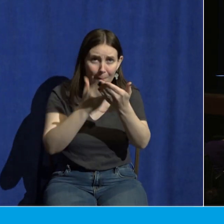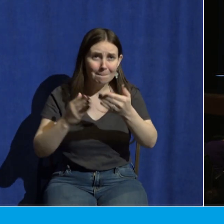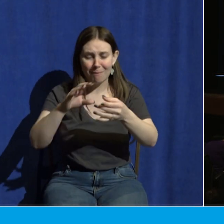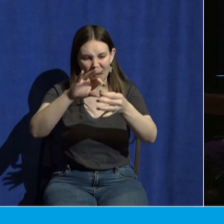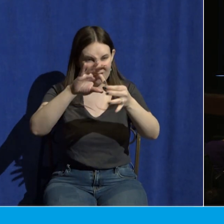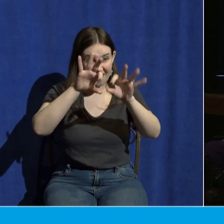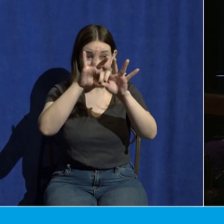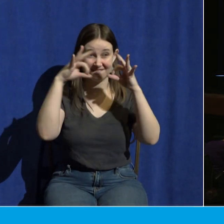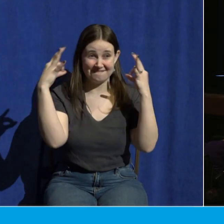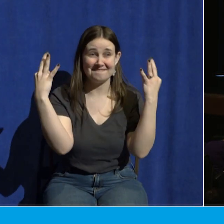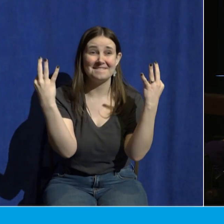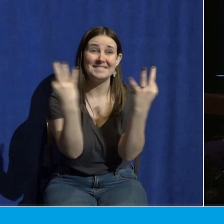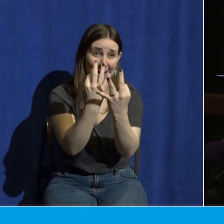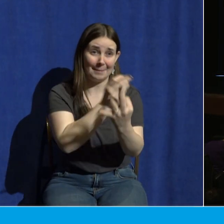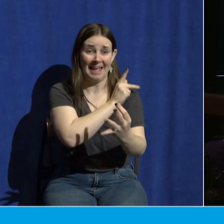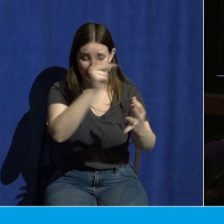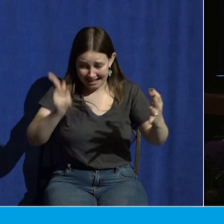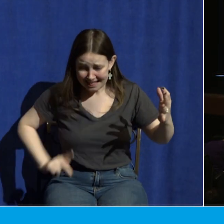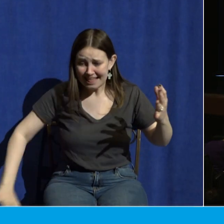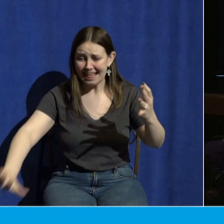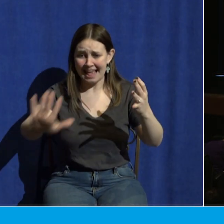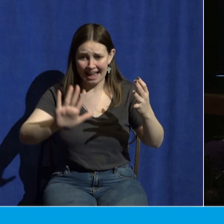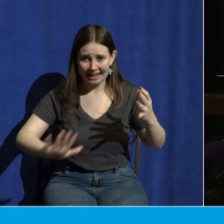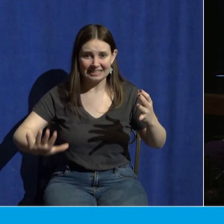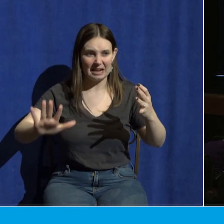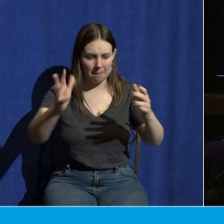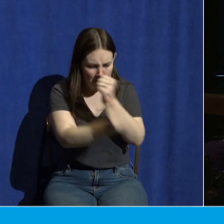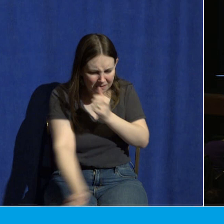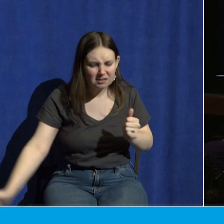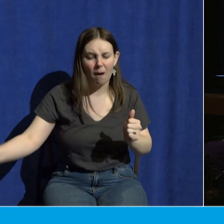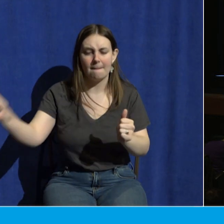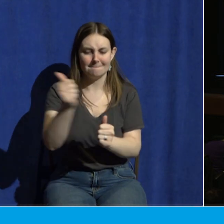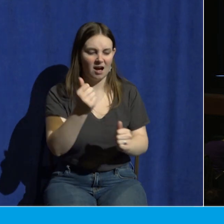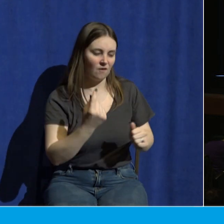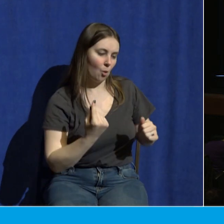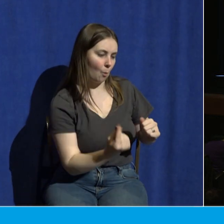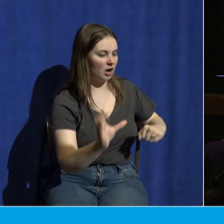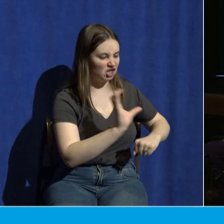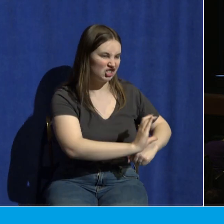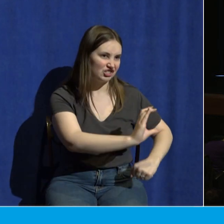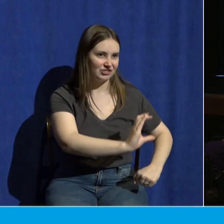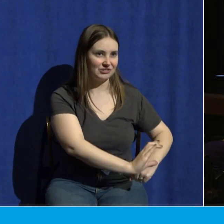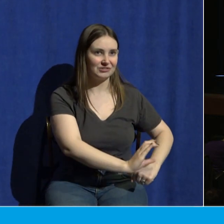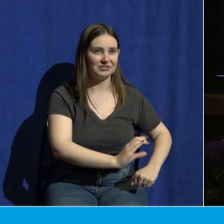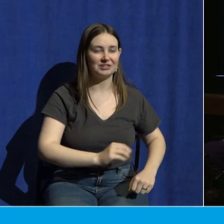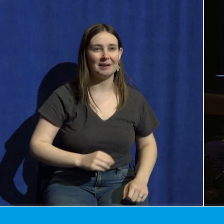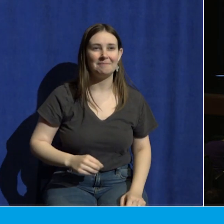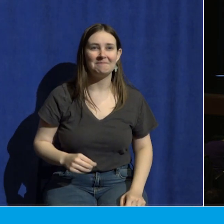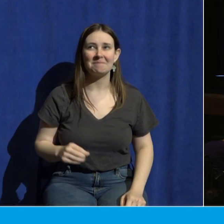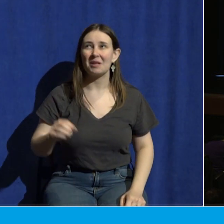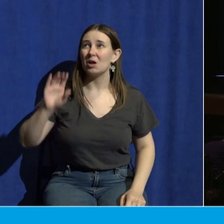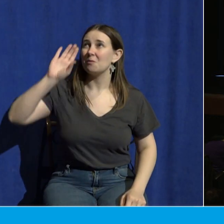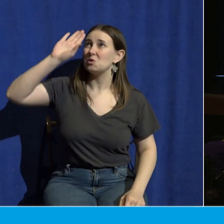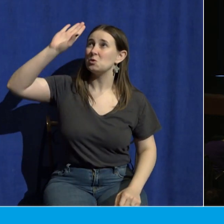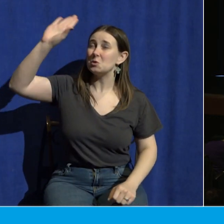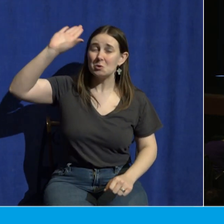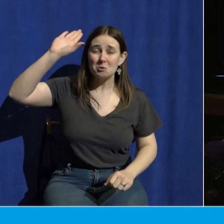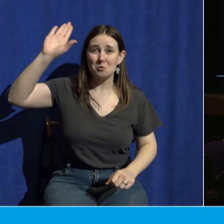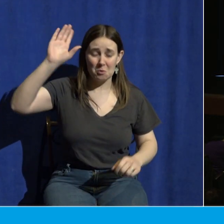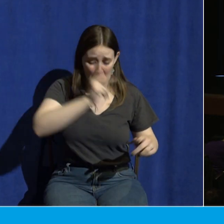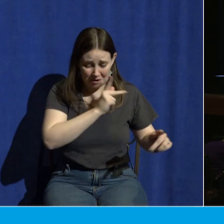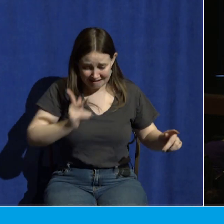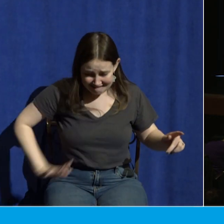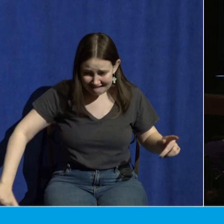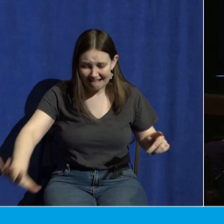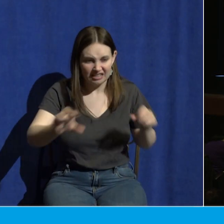much bigger than any one church. God, cause your glory as King to be made known in all these churches, we